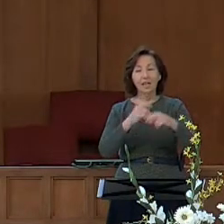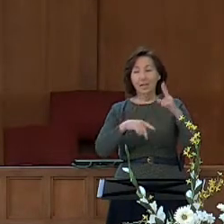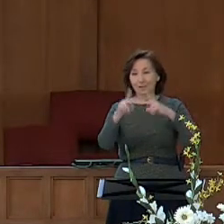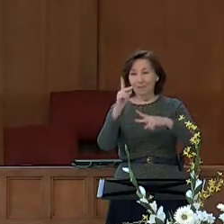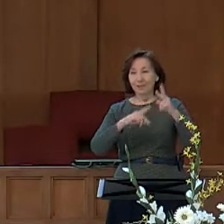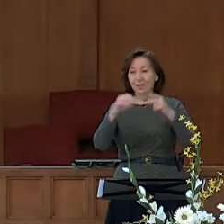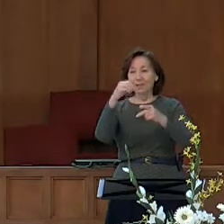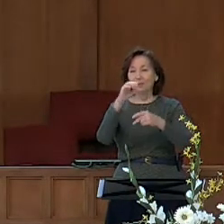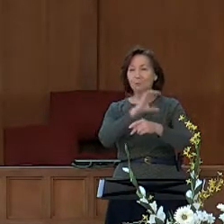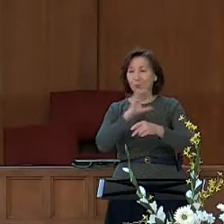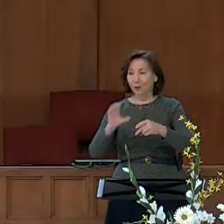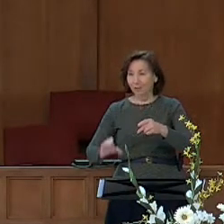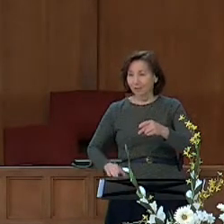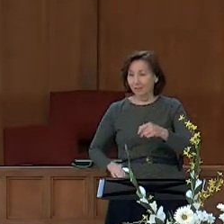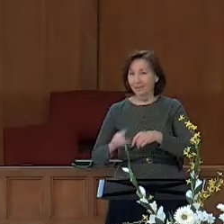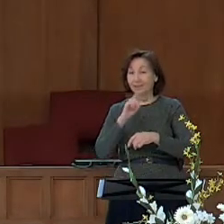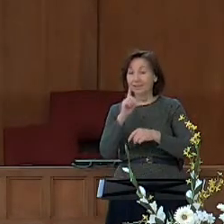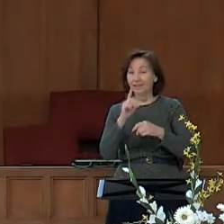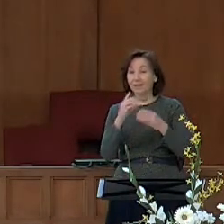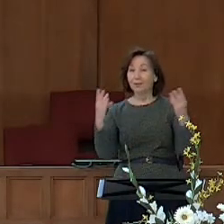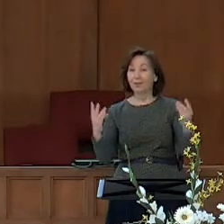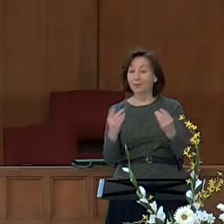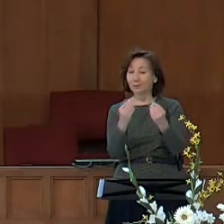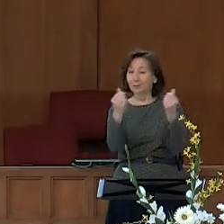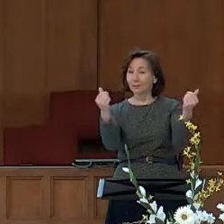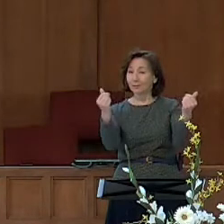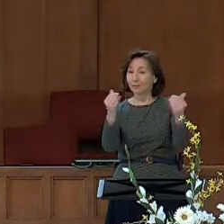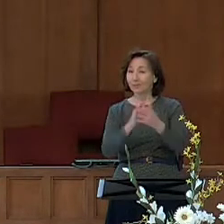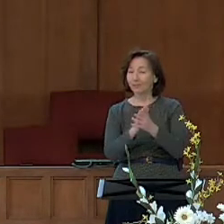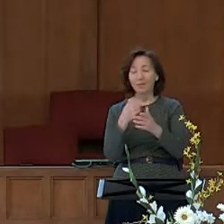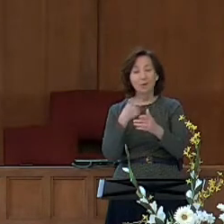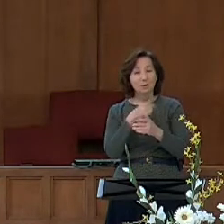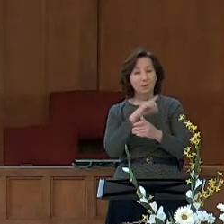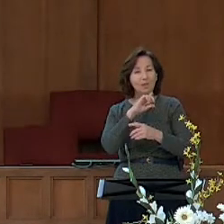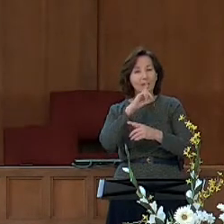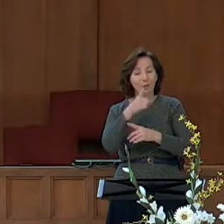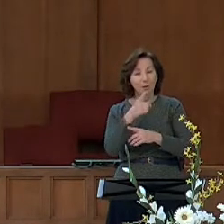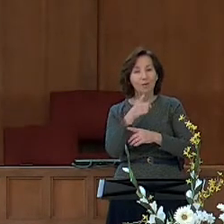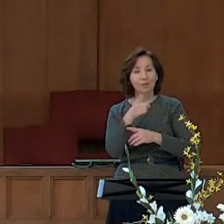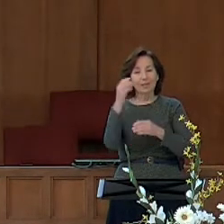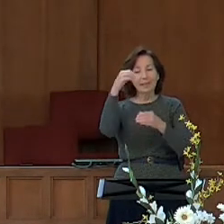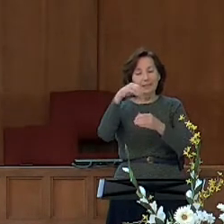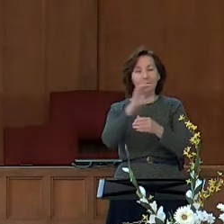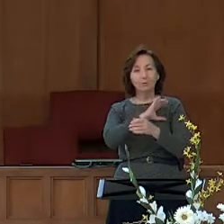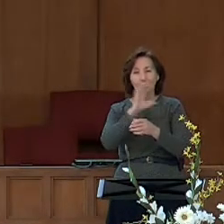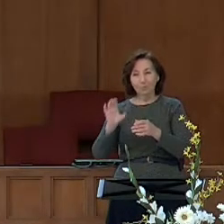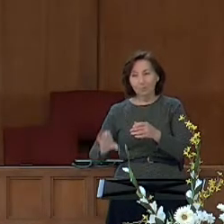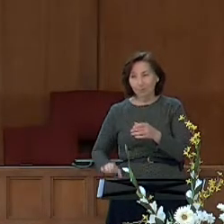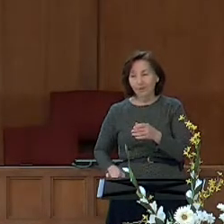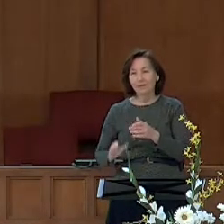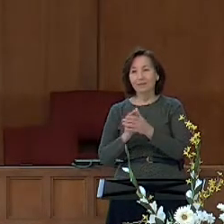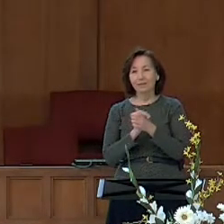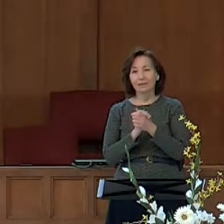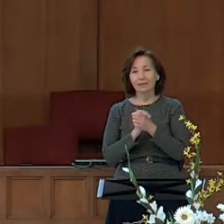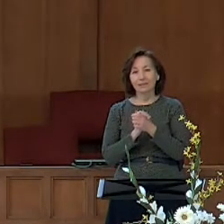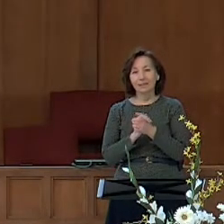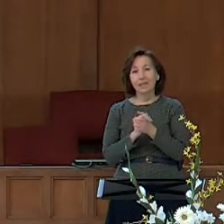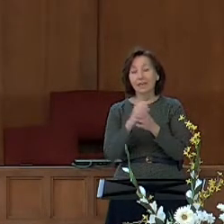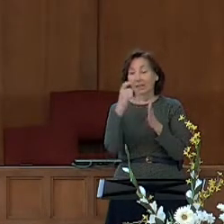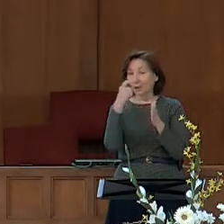Christ is the solution. We are in Christ, and it costs